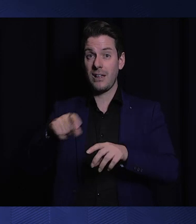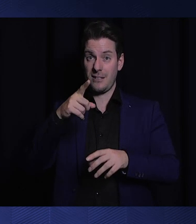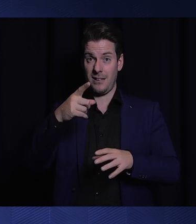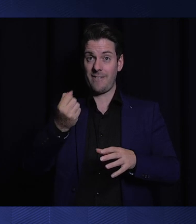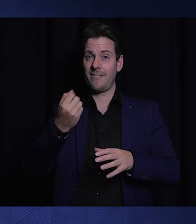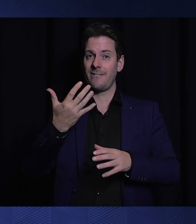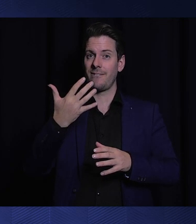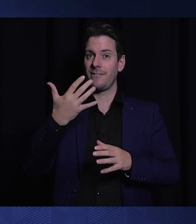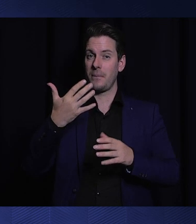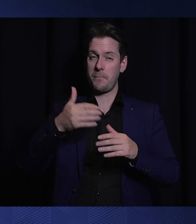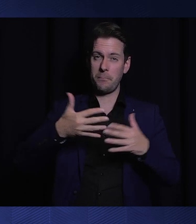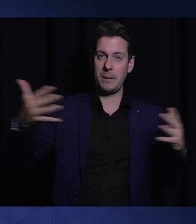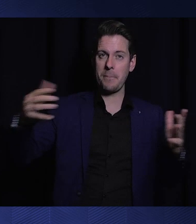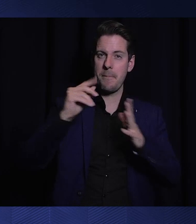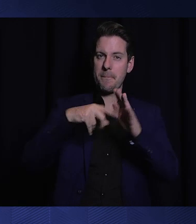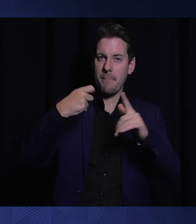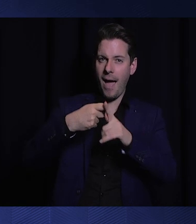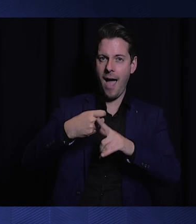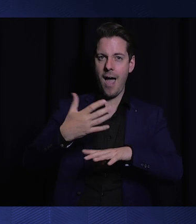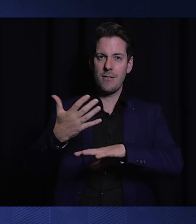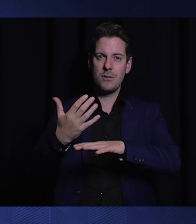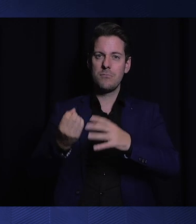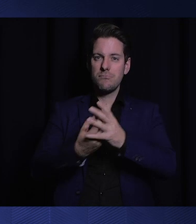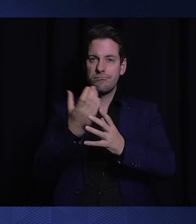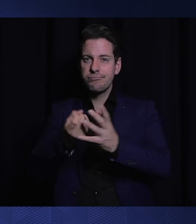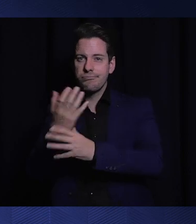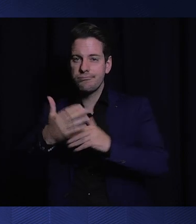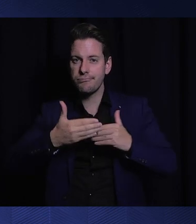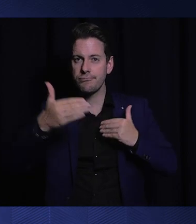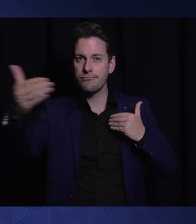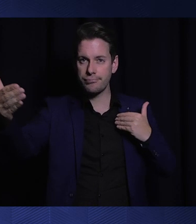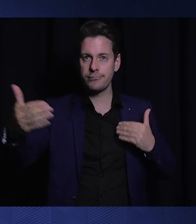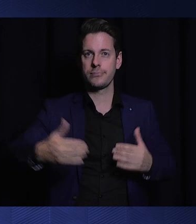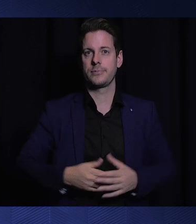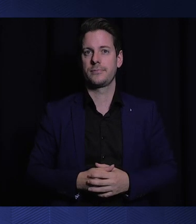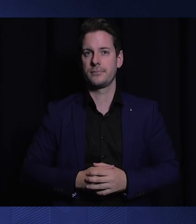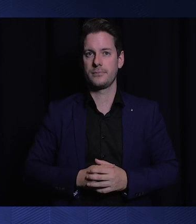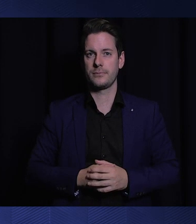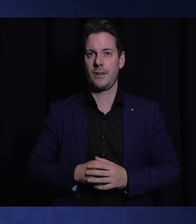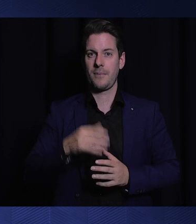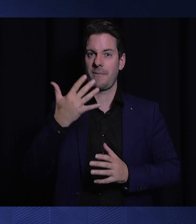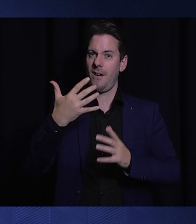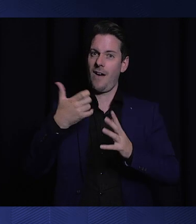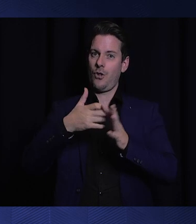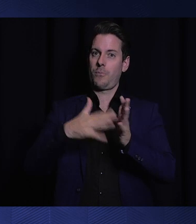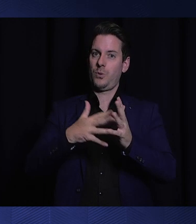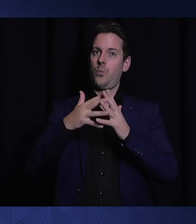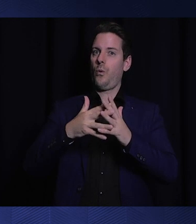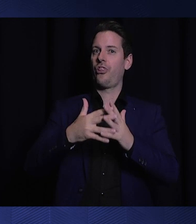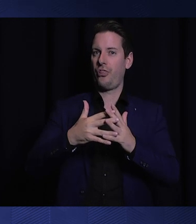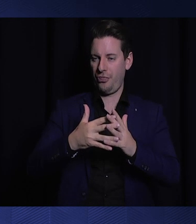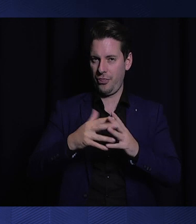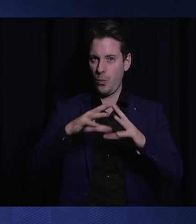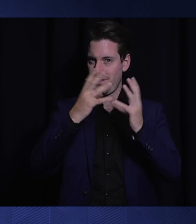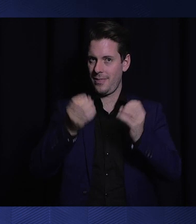and greenings in a sponge way. In this project, runoff